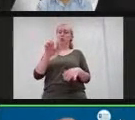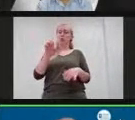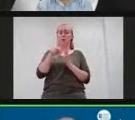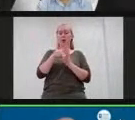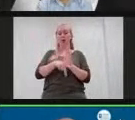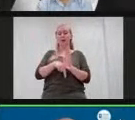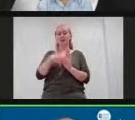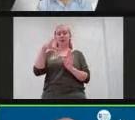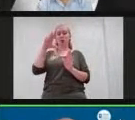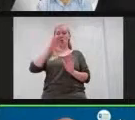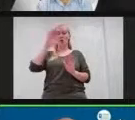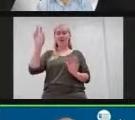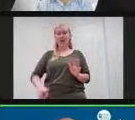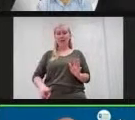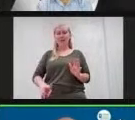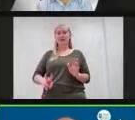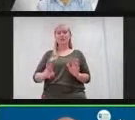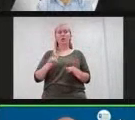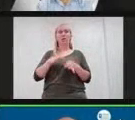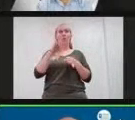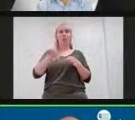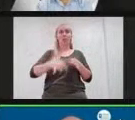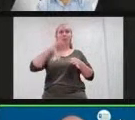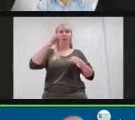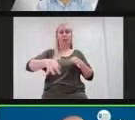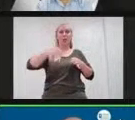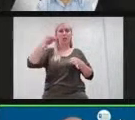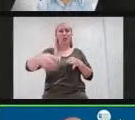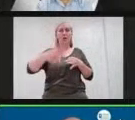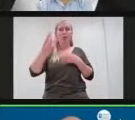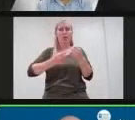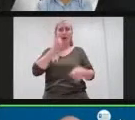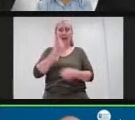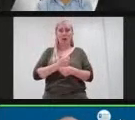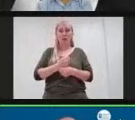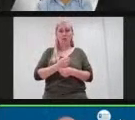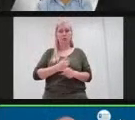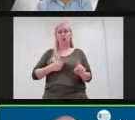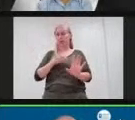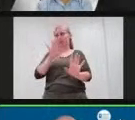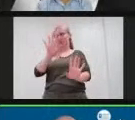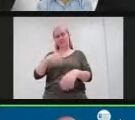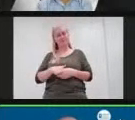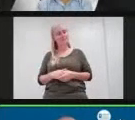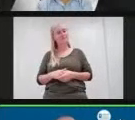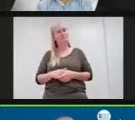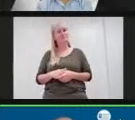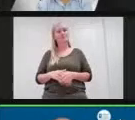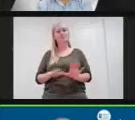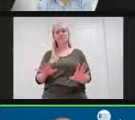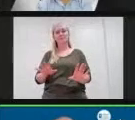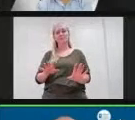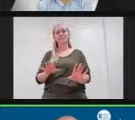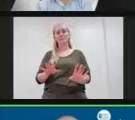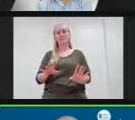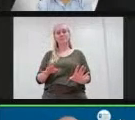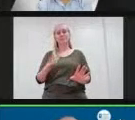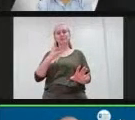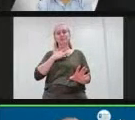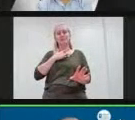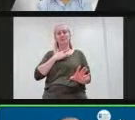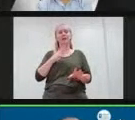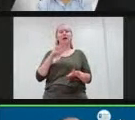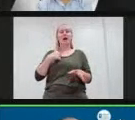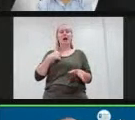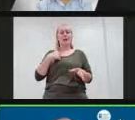off for, I don't know, 3 years. Sorry. It's a pain point. So I'm in that position too.